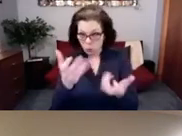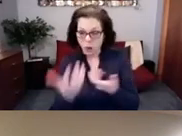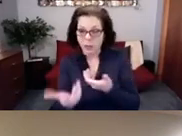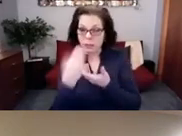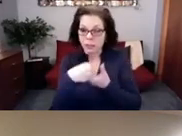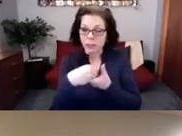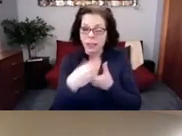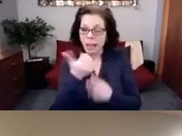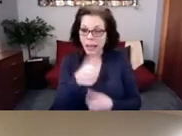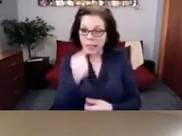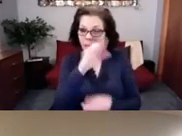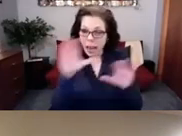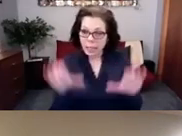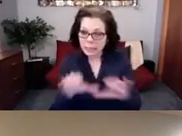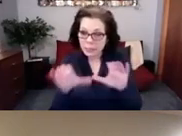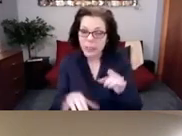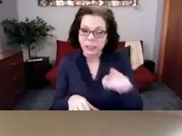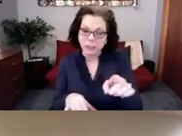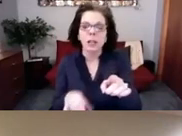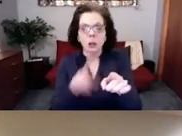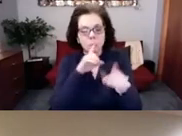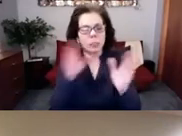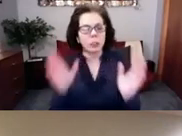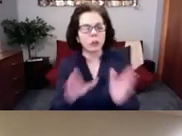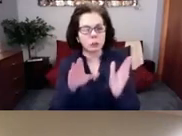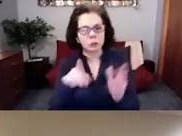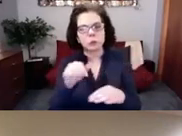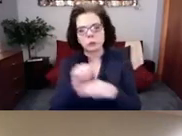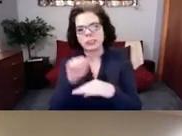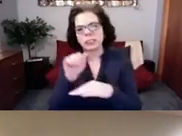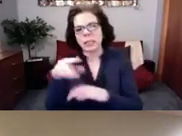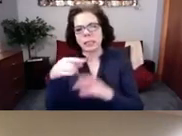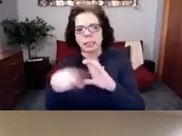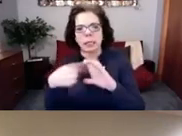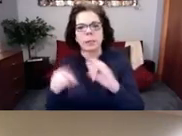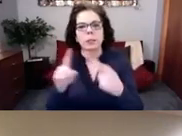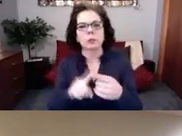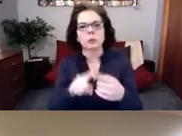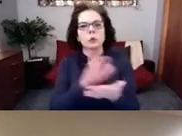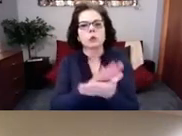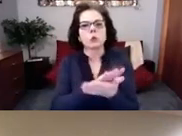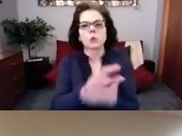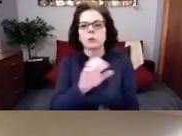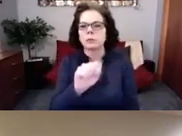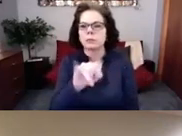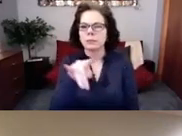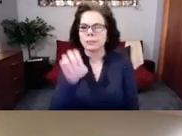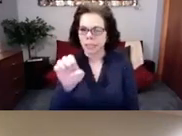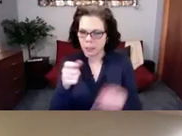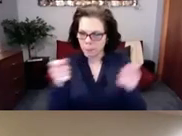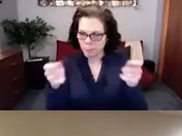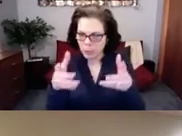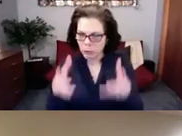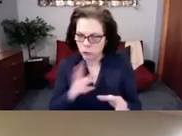those activities, we would highly encourage you to email the school site manager to enroll your child